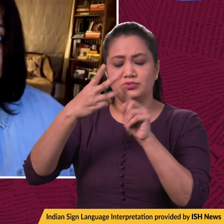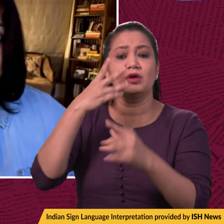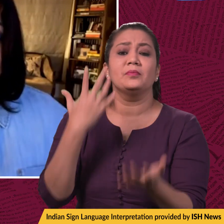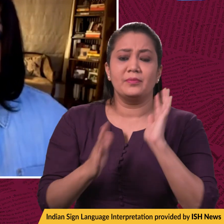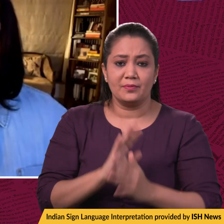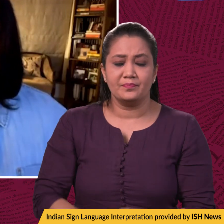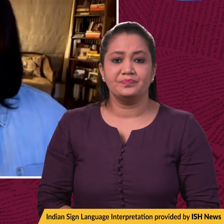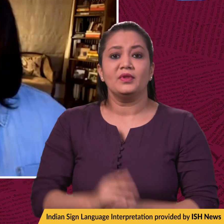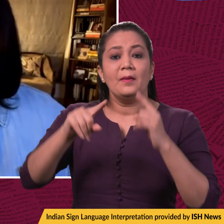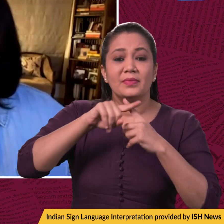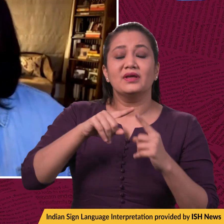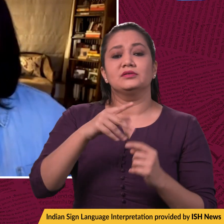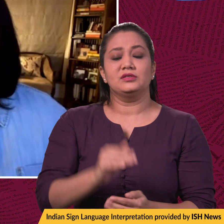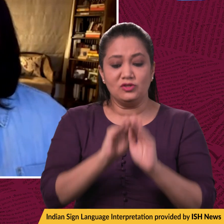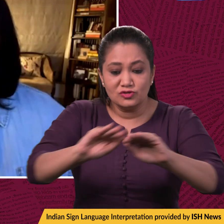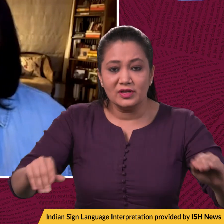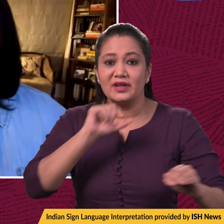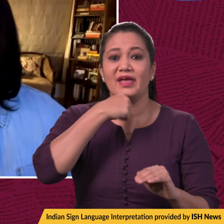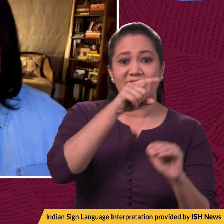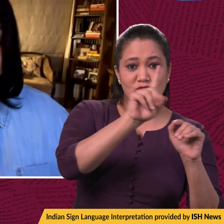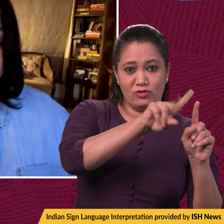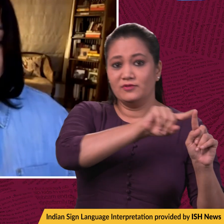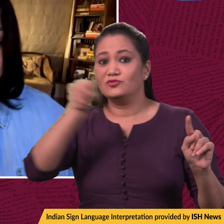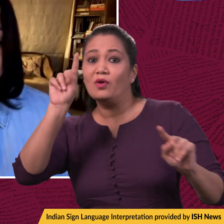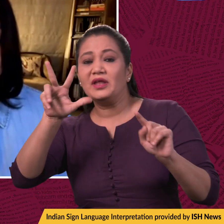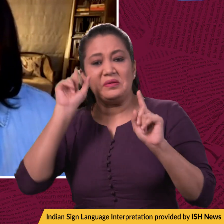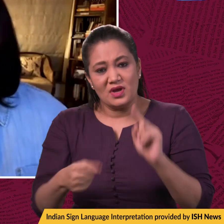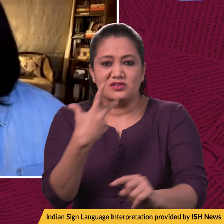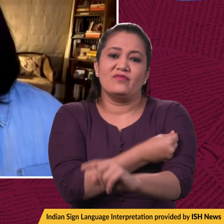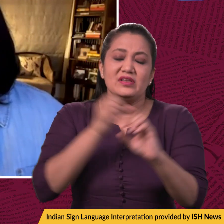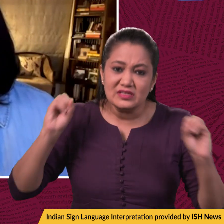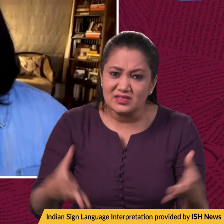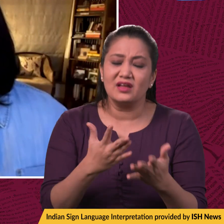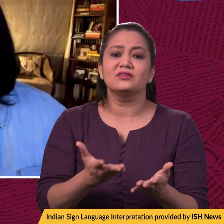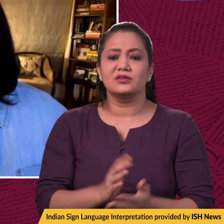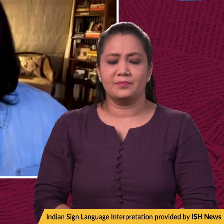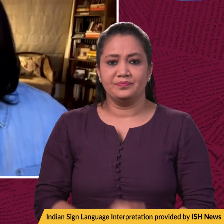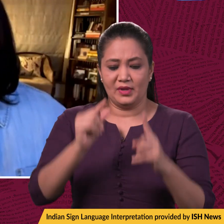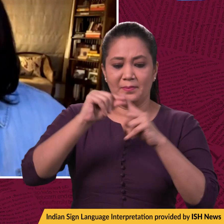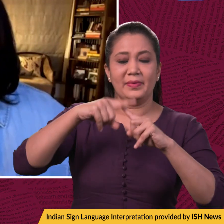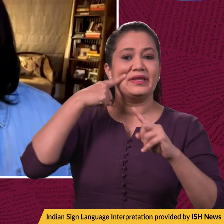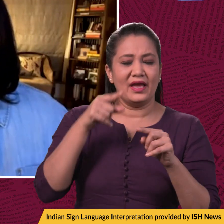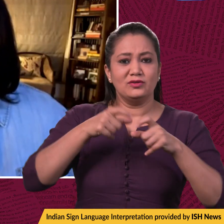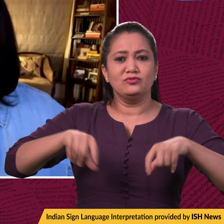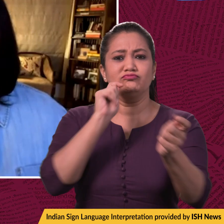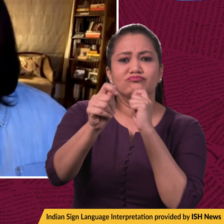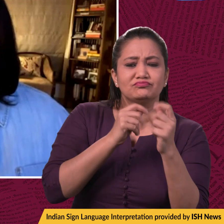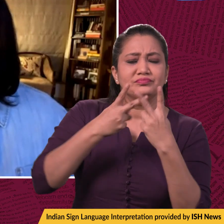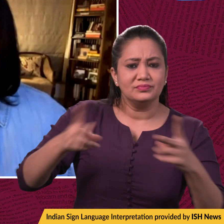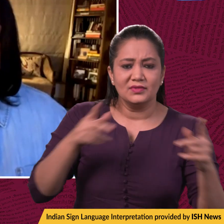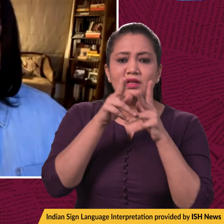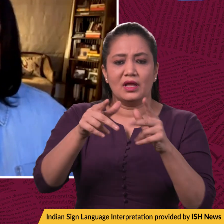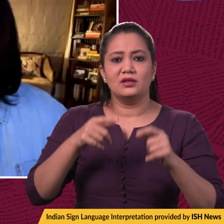consider vaccinating those children between the ages of 12 and 18 at least. According to PTI at a press conference, the